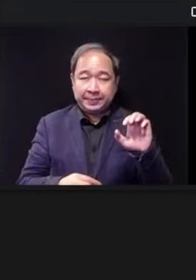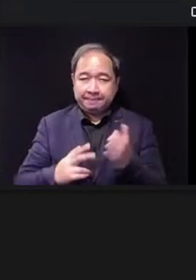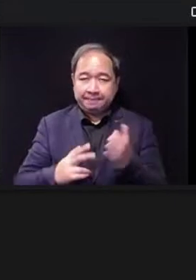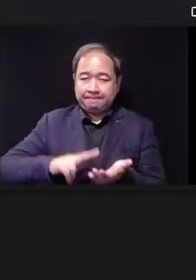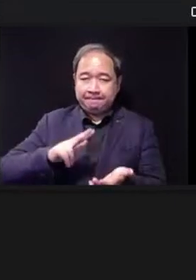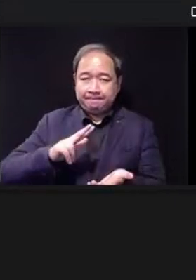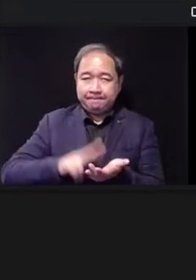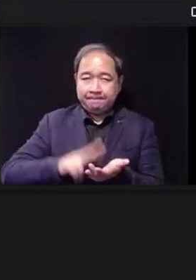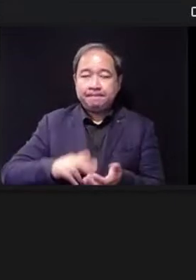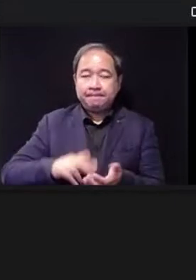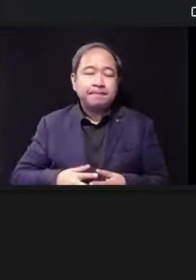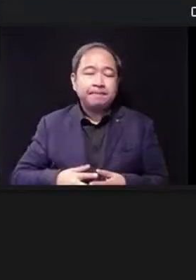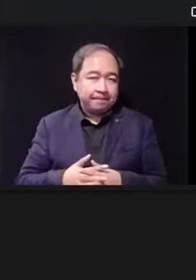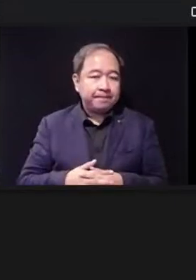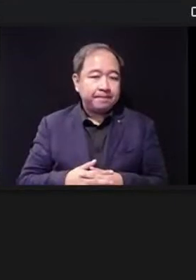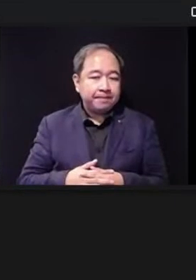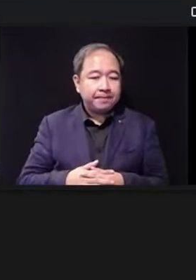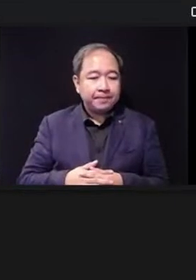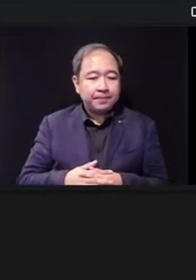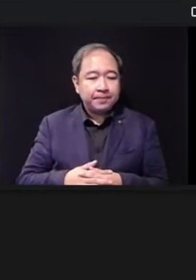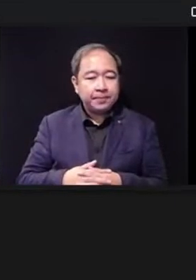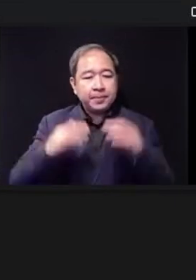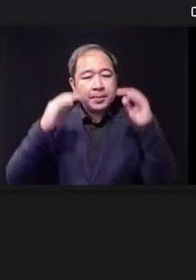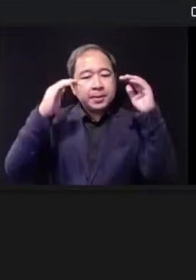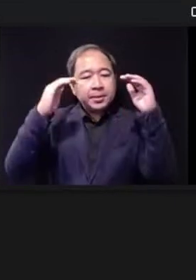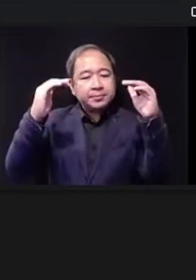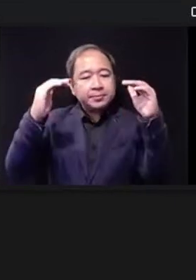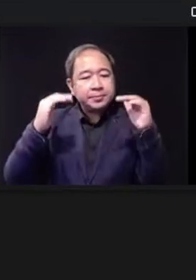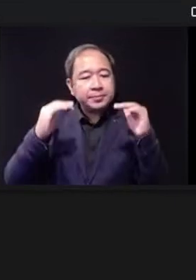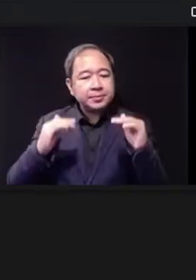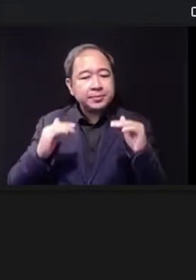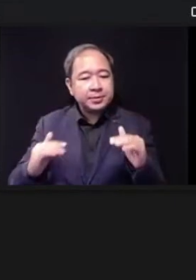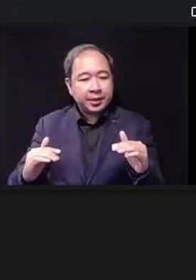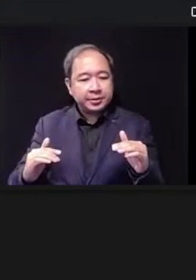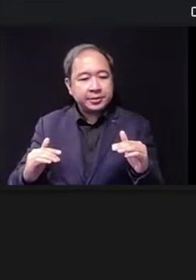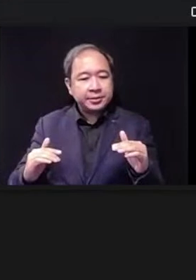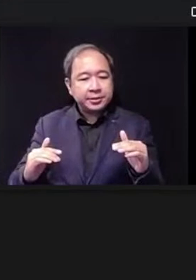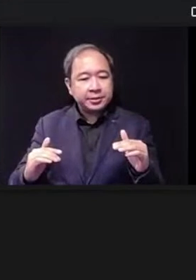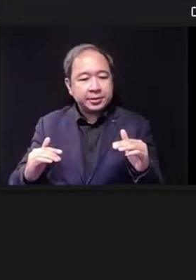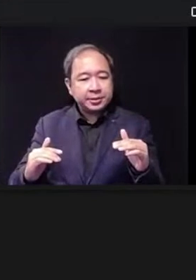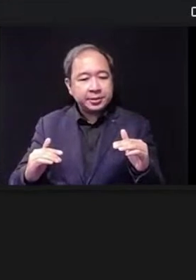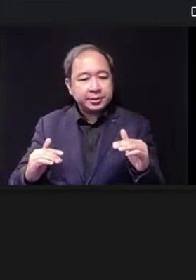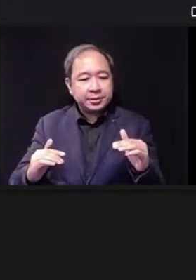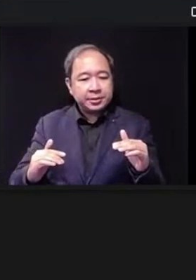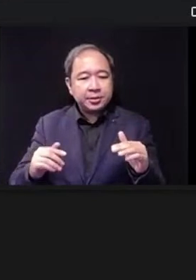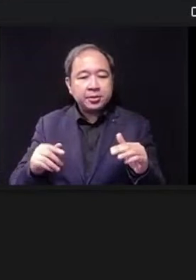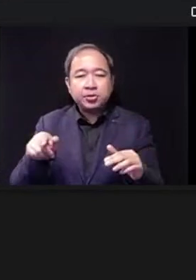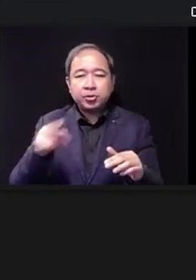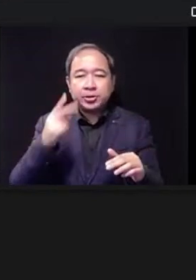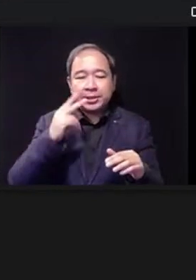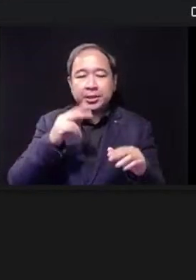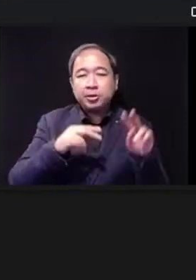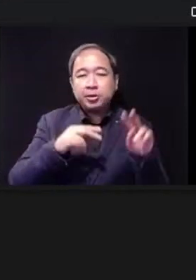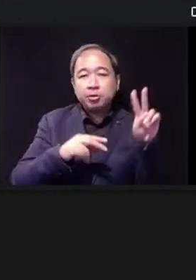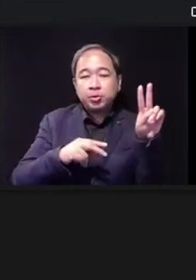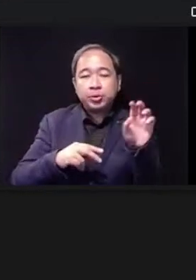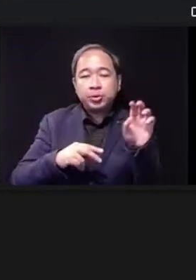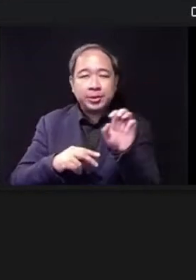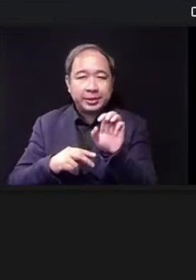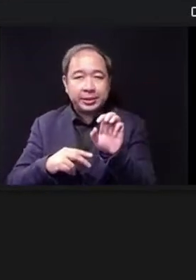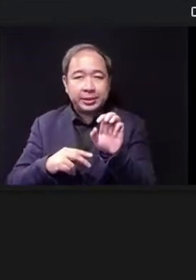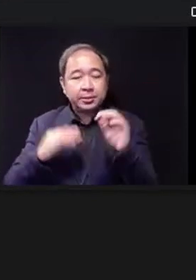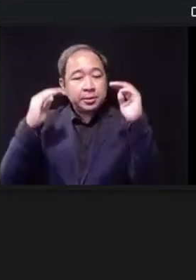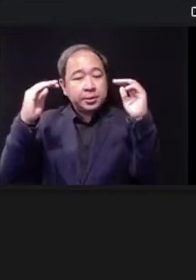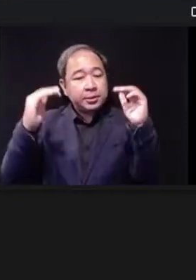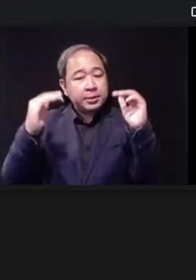adopted. We go to the next, I'm sorry, that was section 2E. So we now go